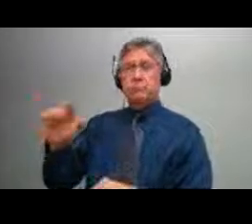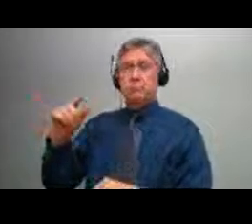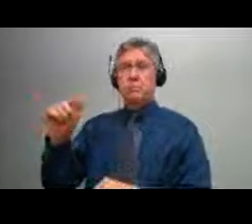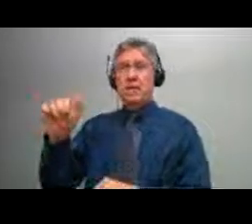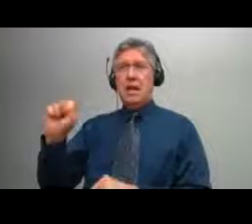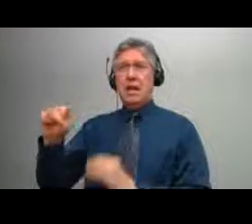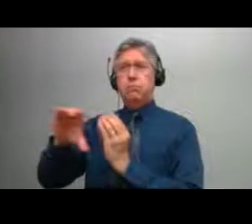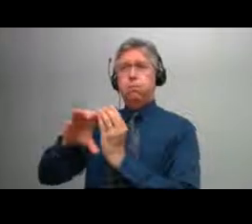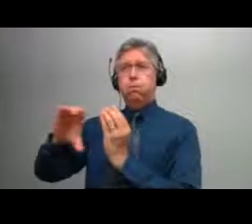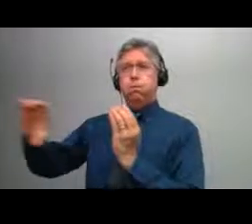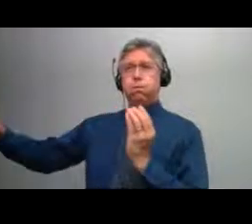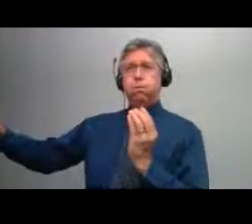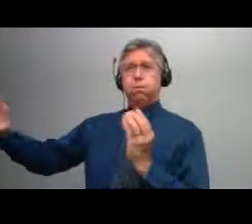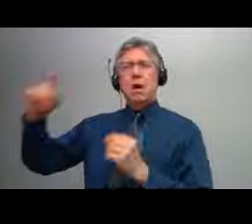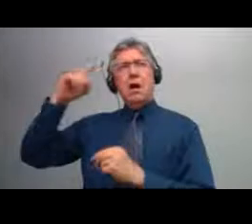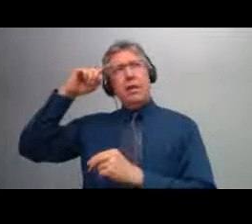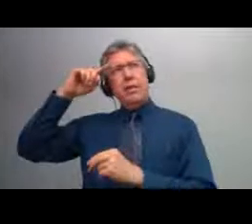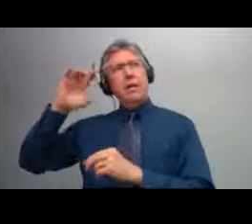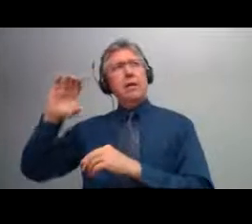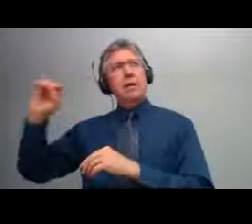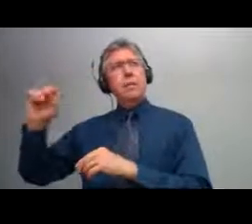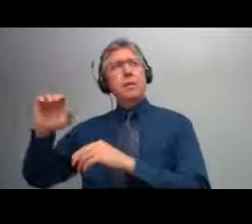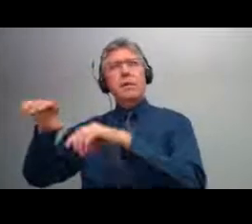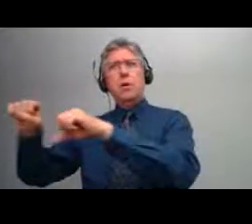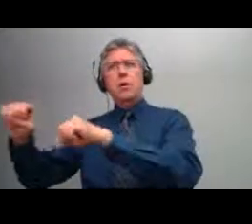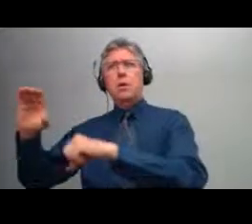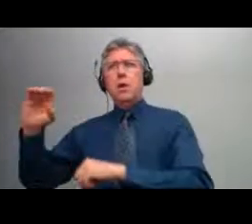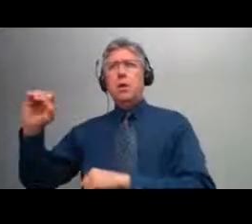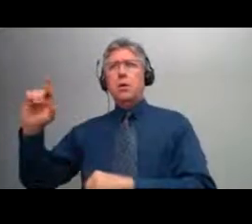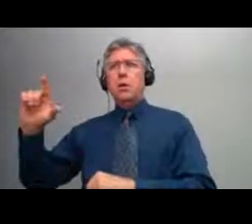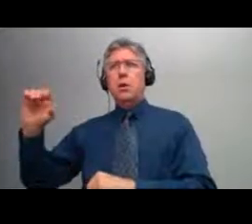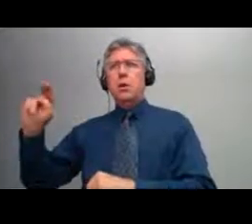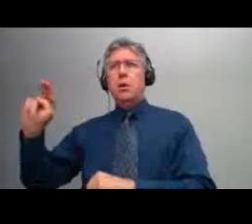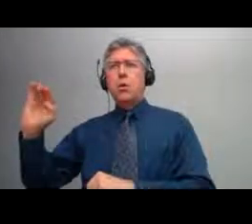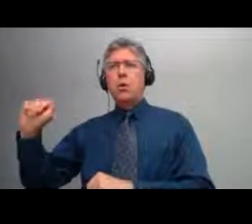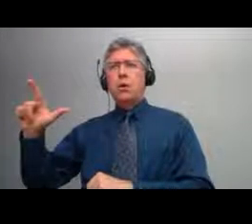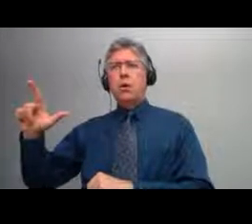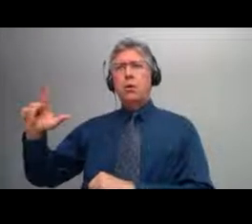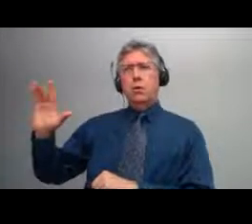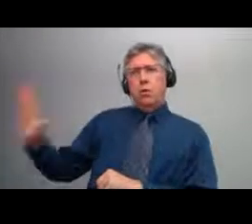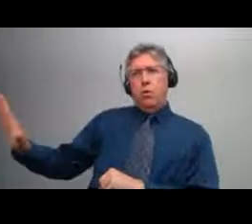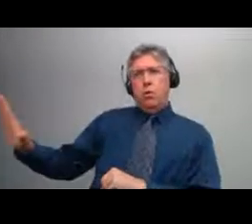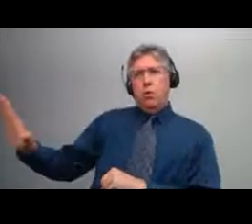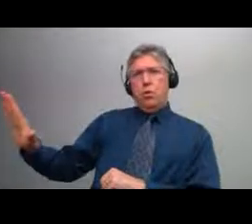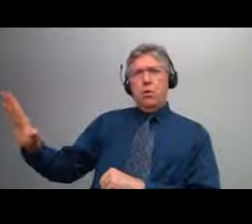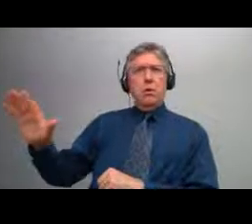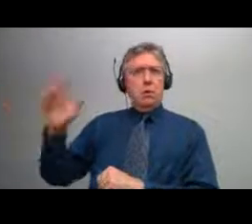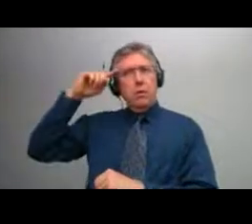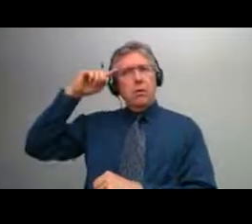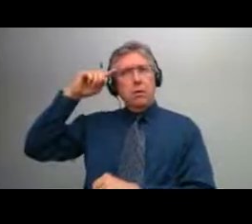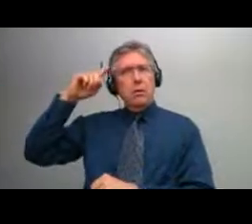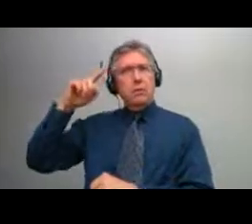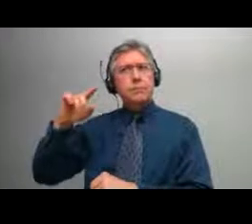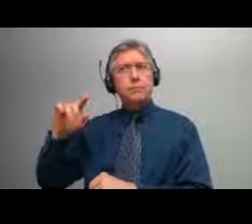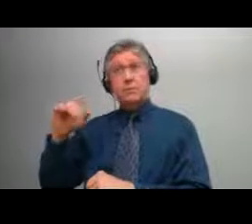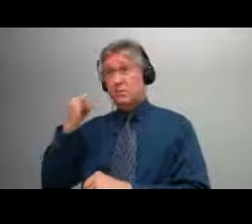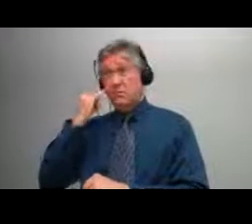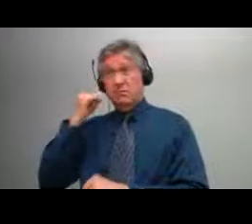pipeline? Believe it's the Colonial Pipeline that travels there. And if